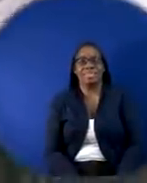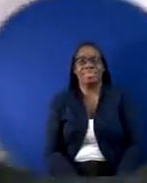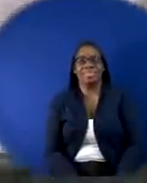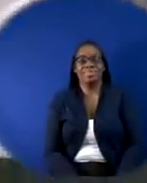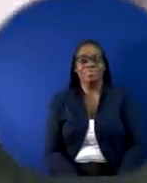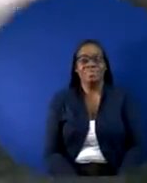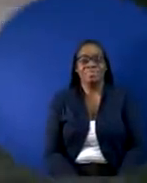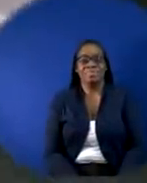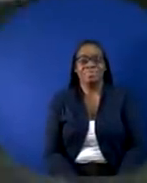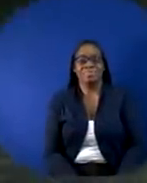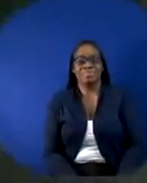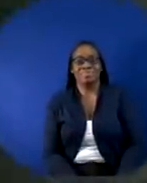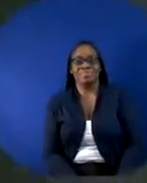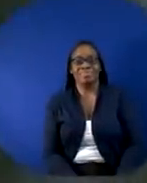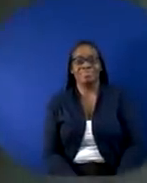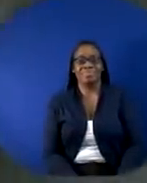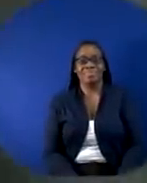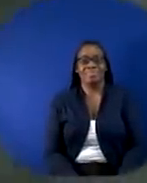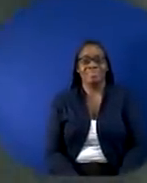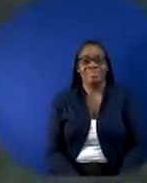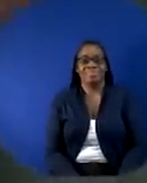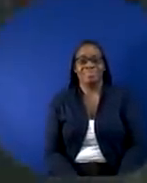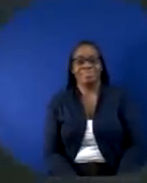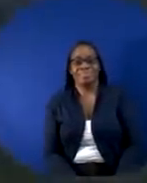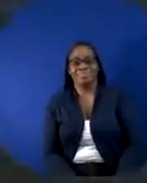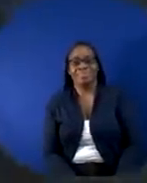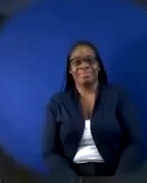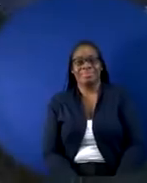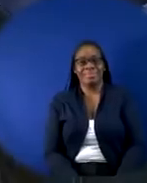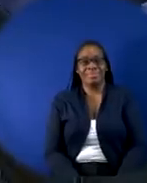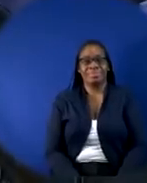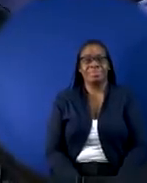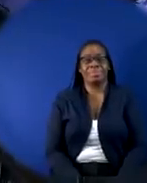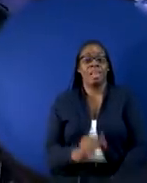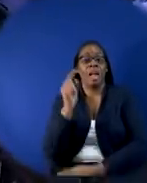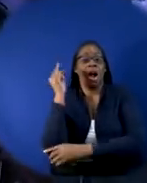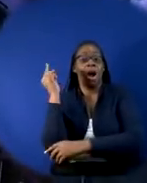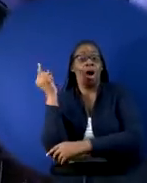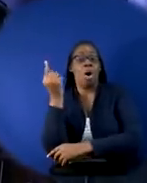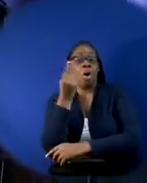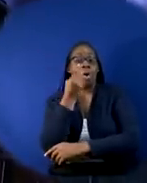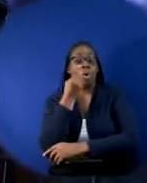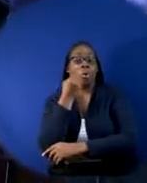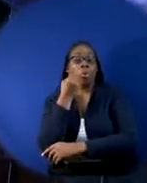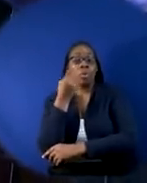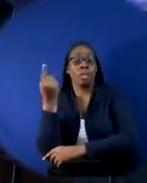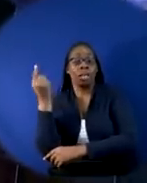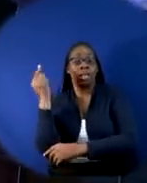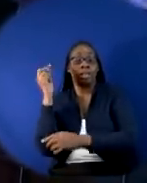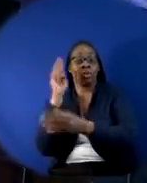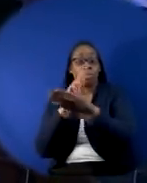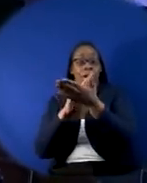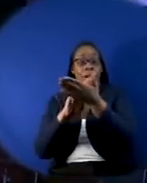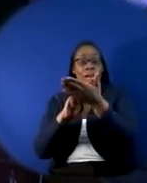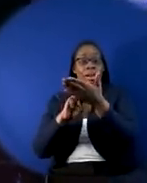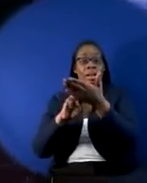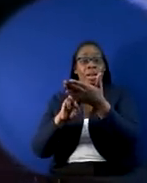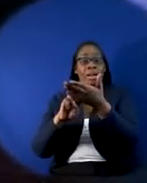Bless you, Aubrey. God bless you, brother. Sing, beloved. None but the